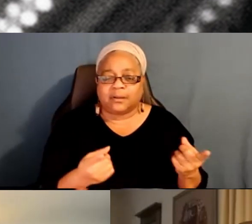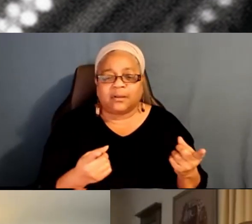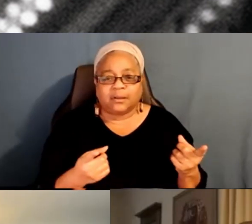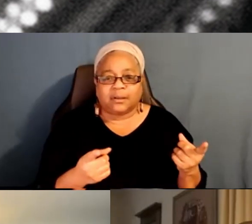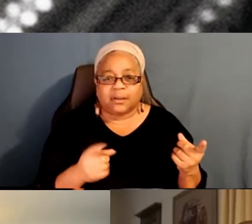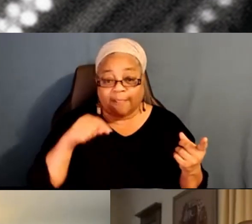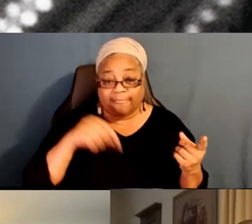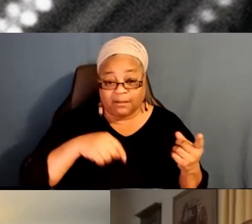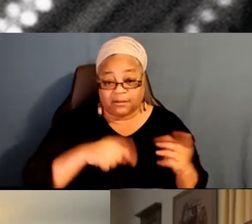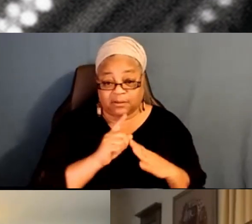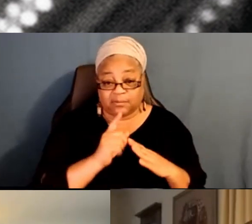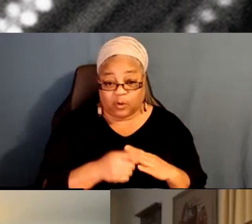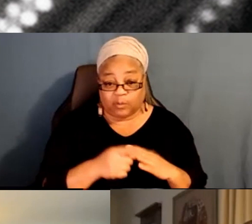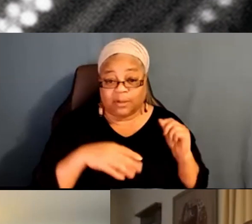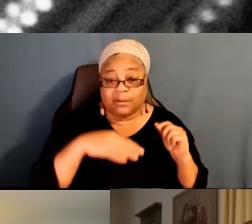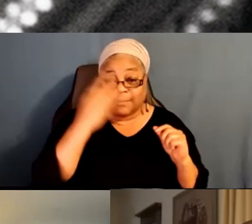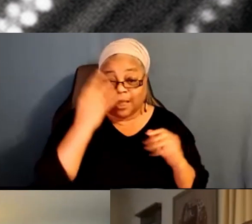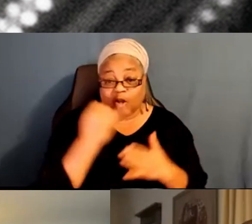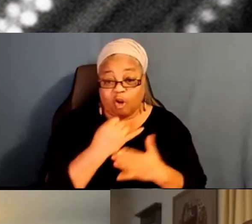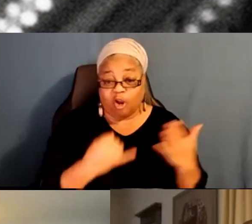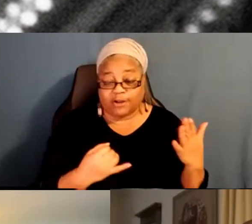this is a moment in which Black art is